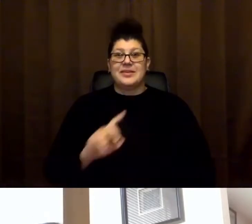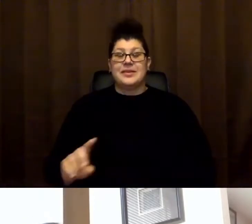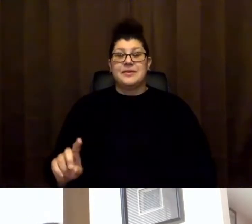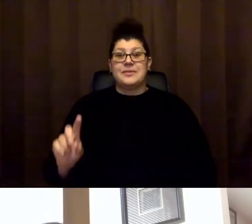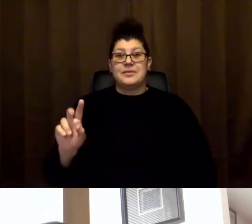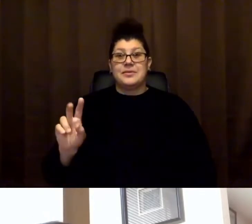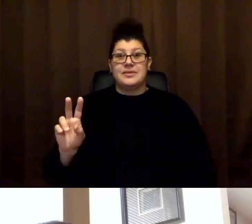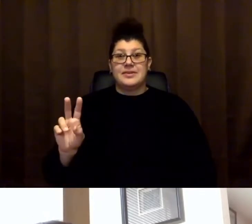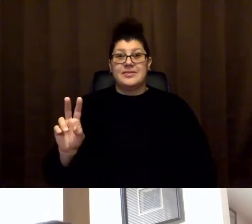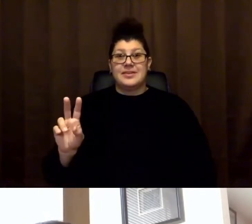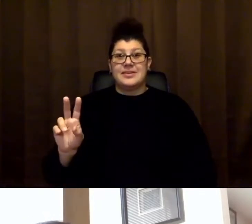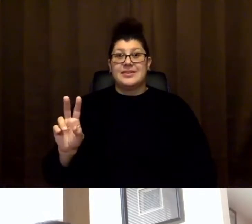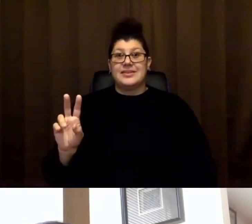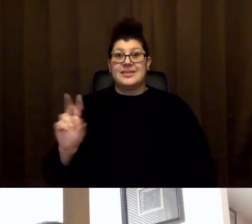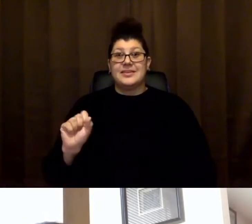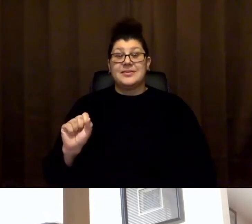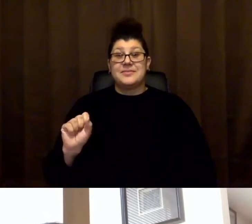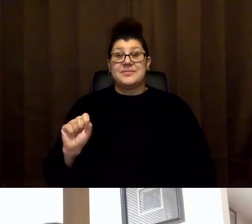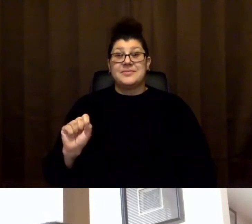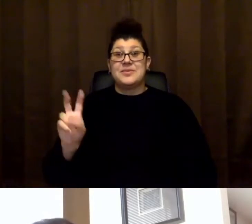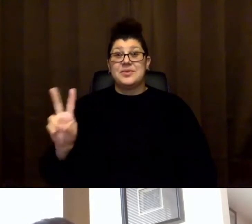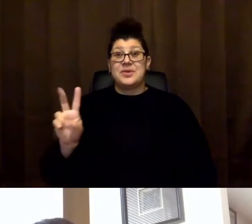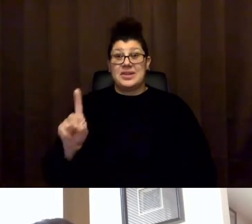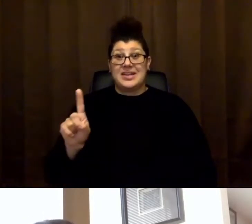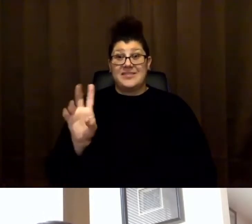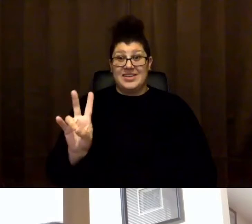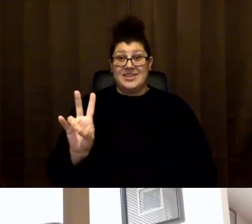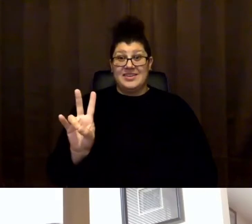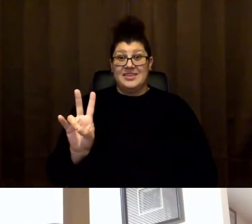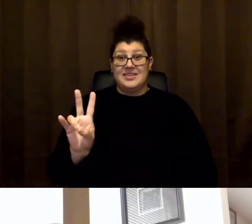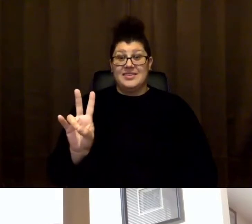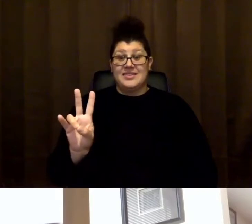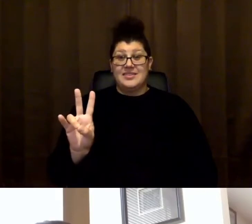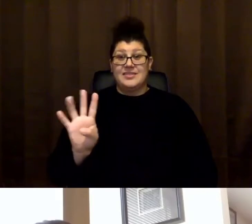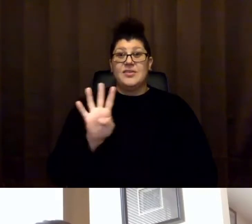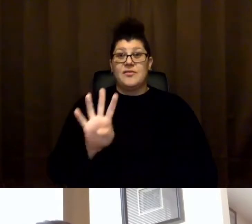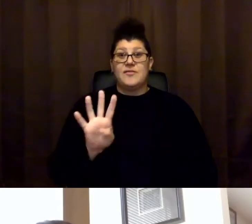and your website. 217. Yeah, it's